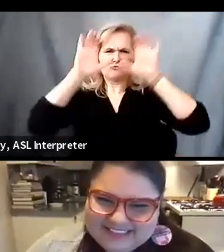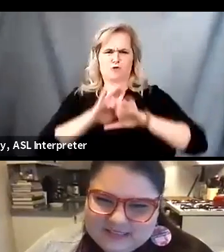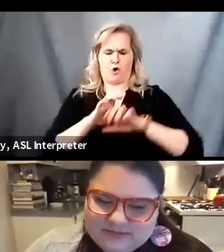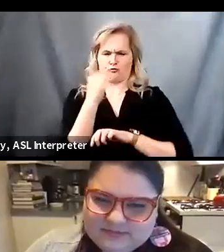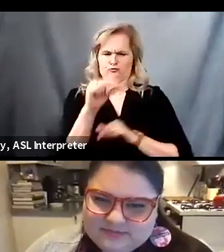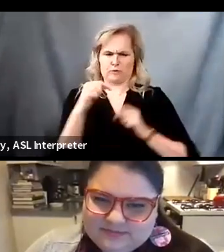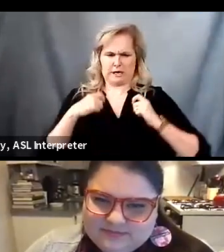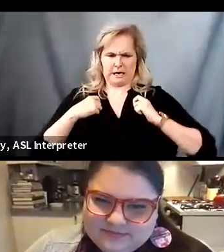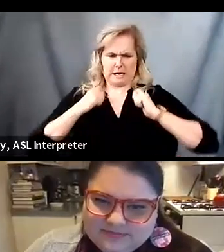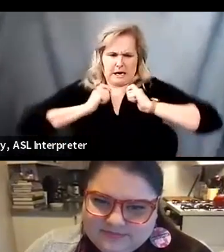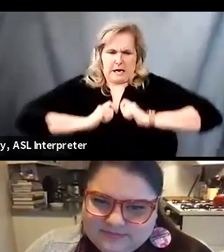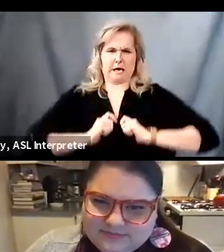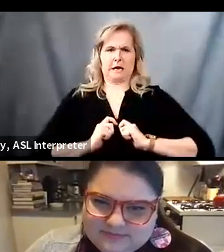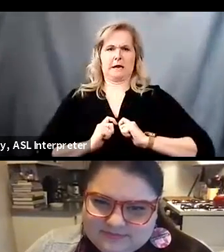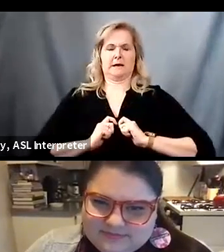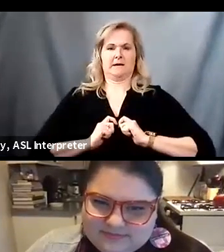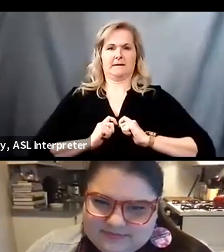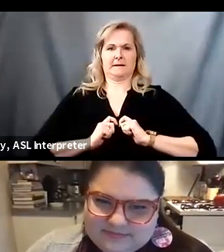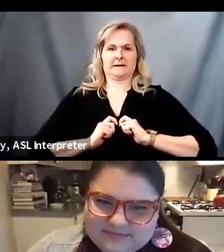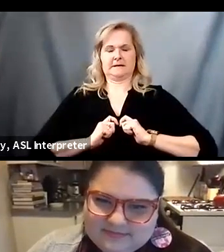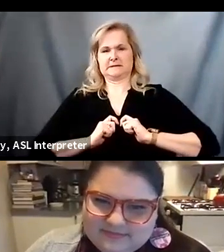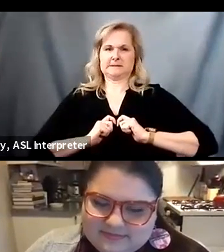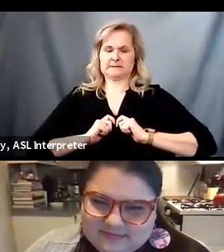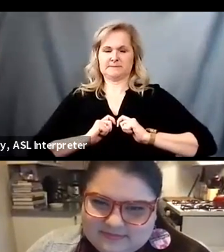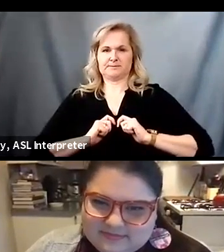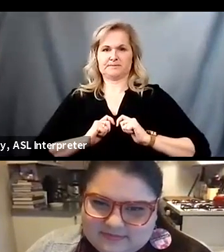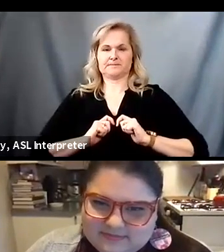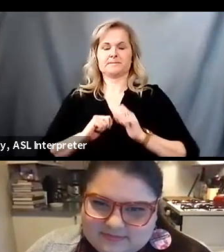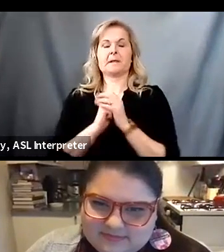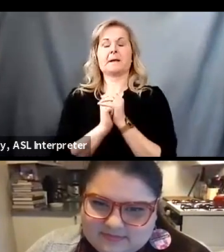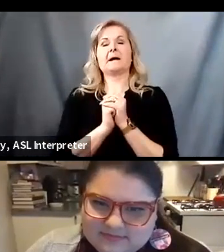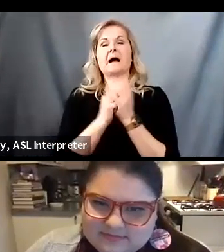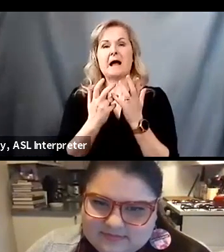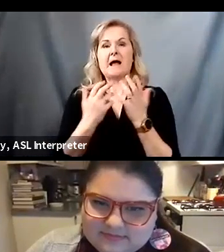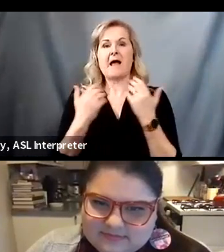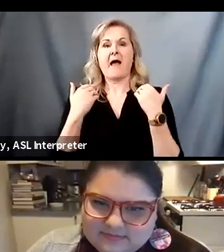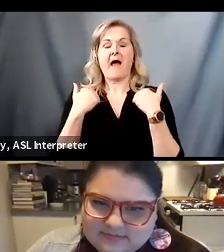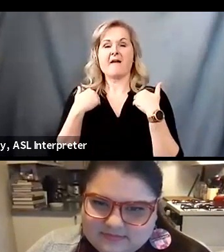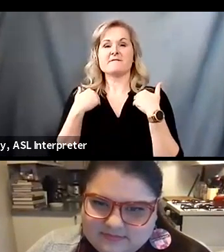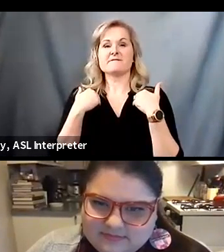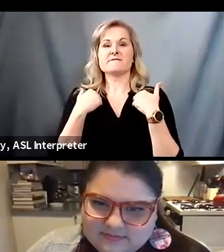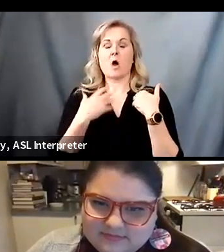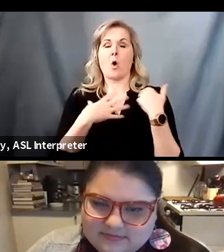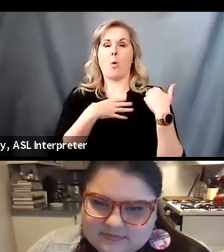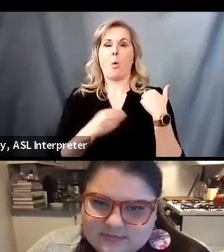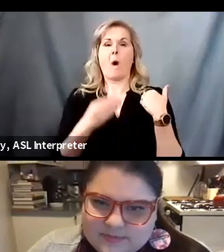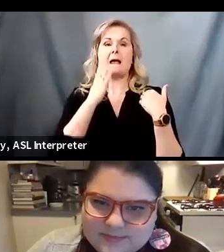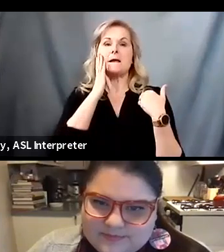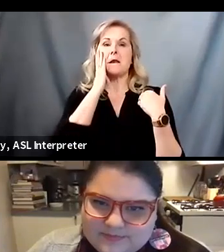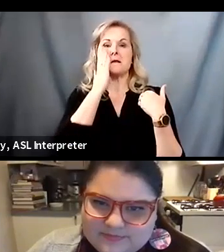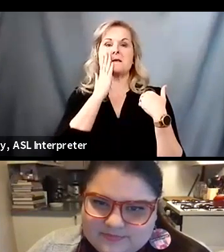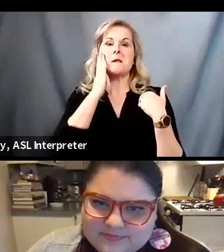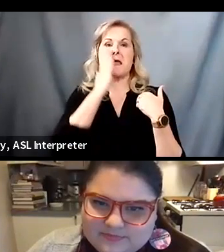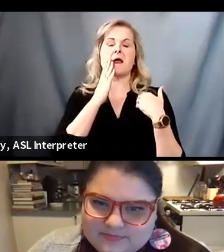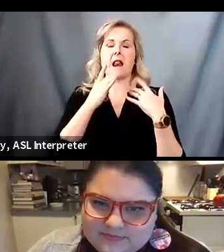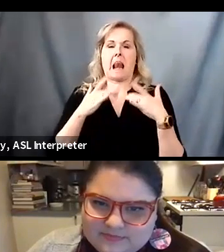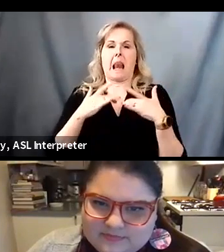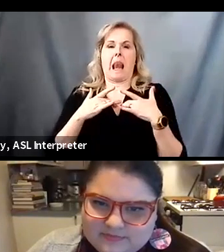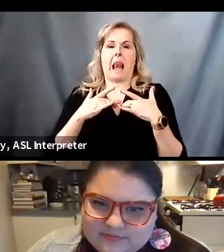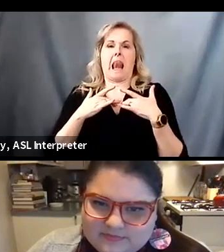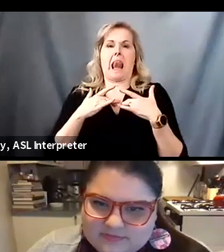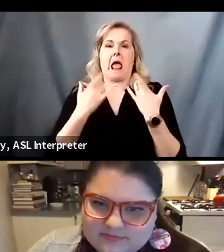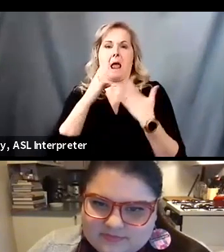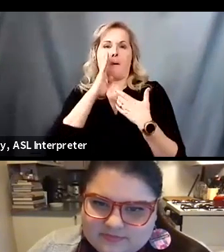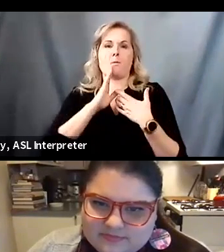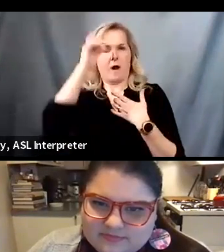green jacket kind of thing. I have white skin, light brown